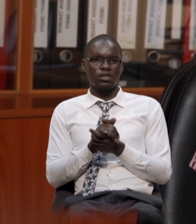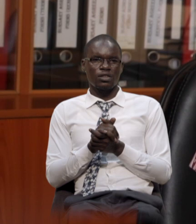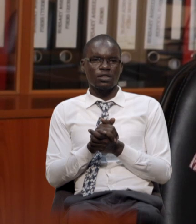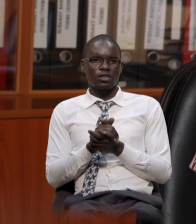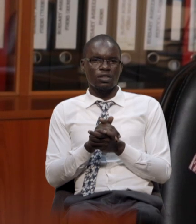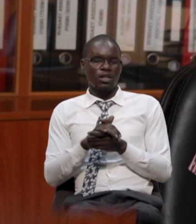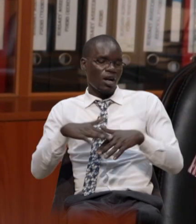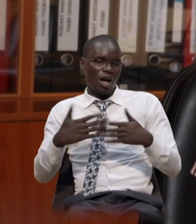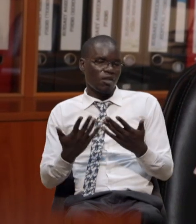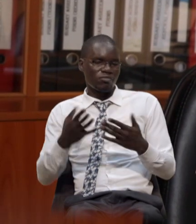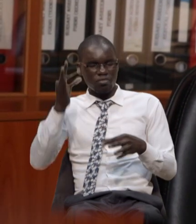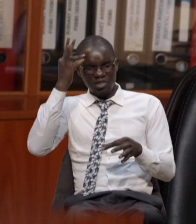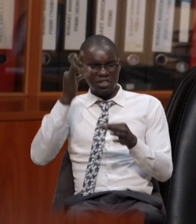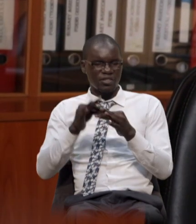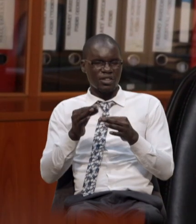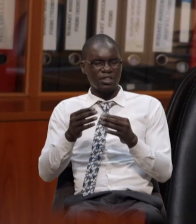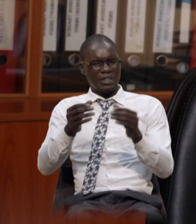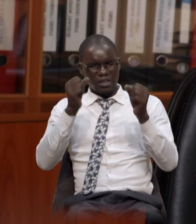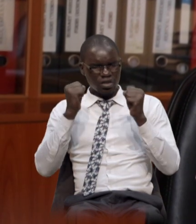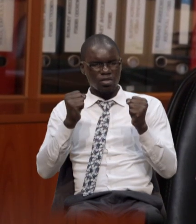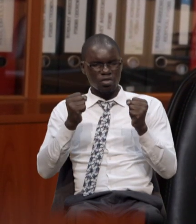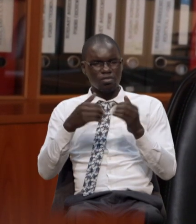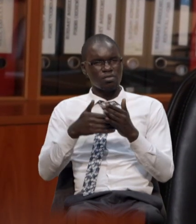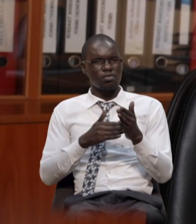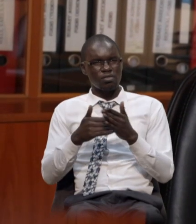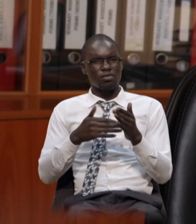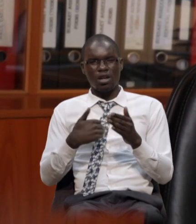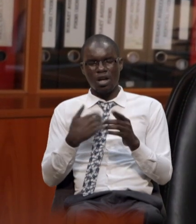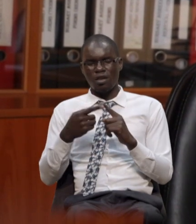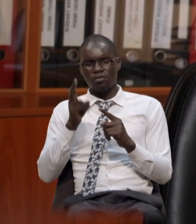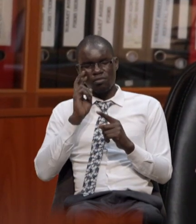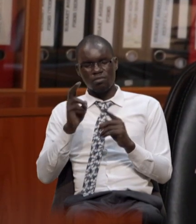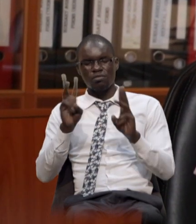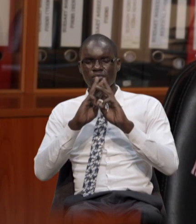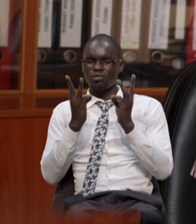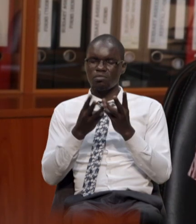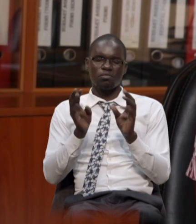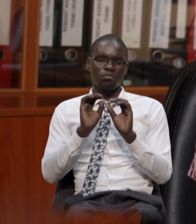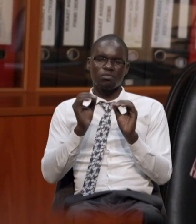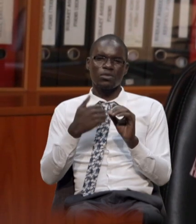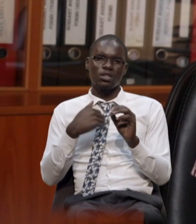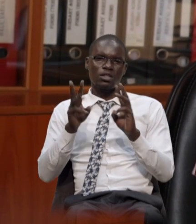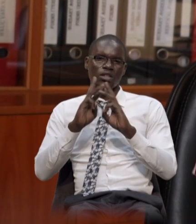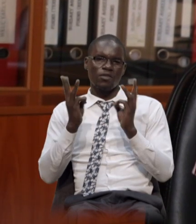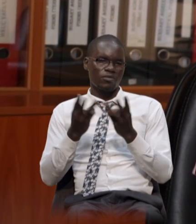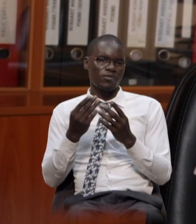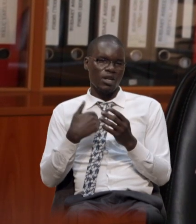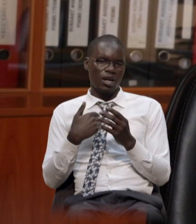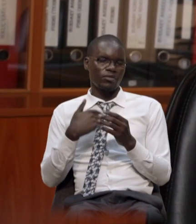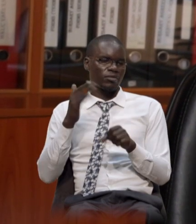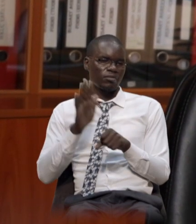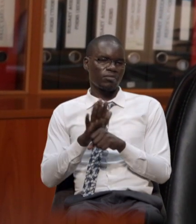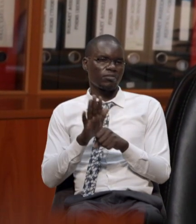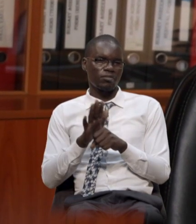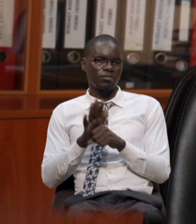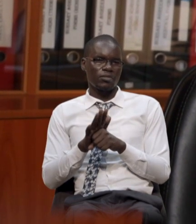how is our faith? Is it strong or weak? We don't have to look at the world. The world has so many things. And you know